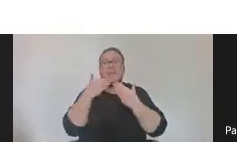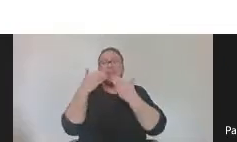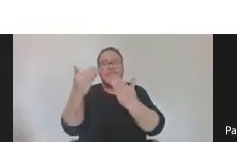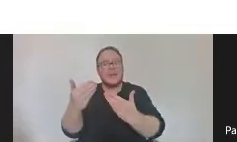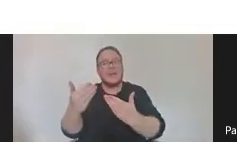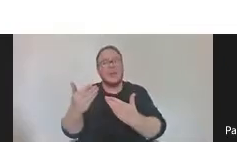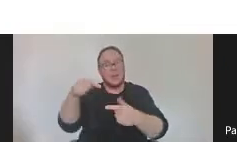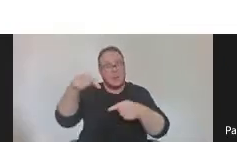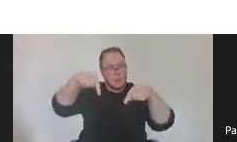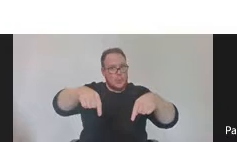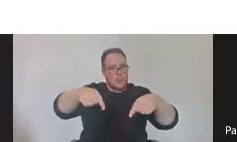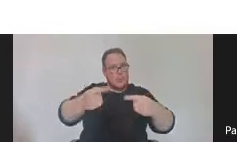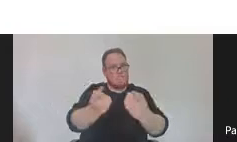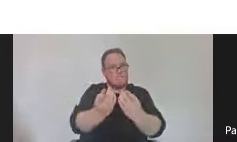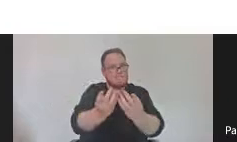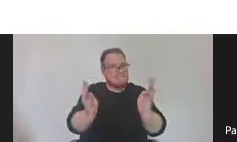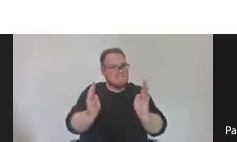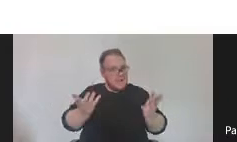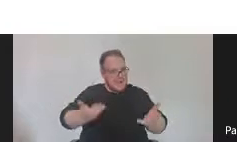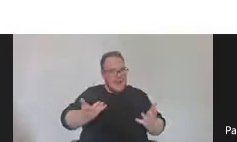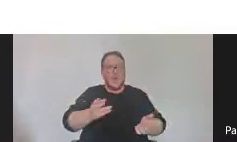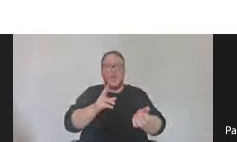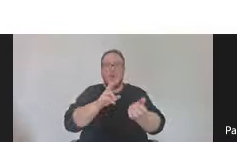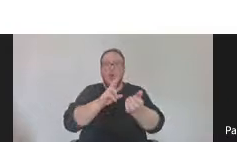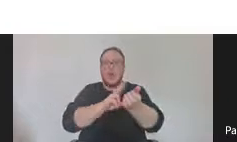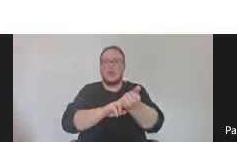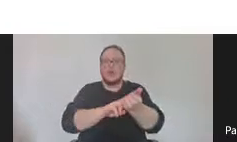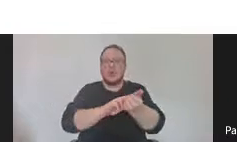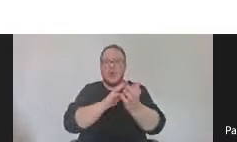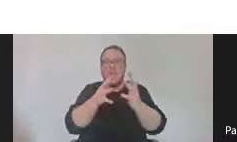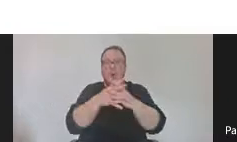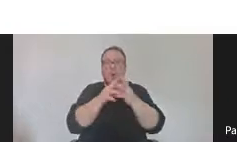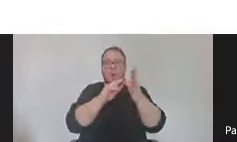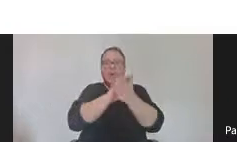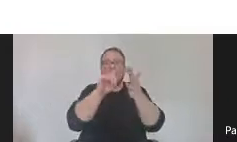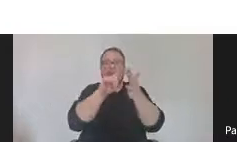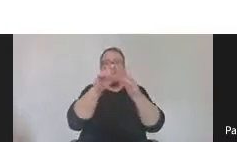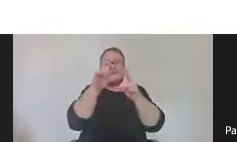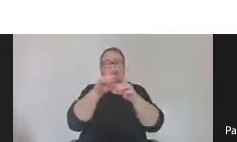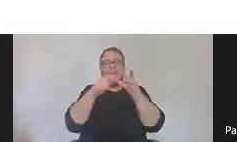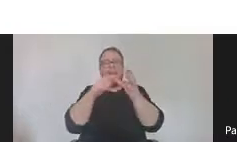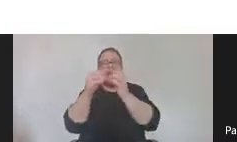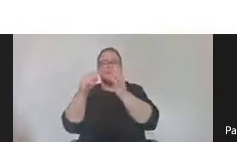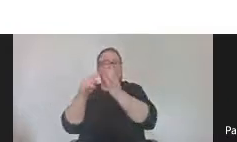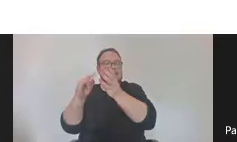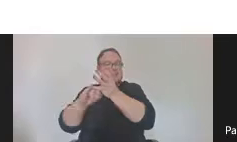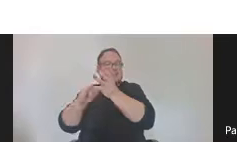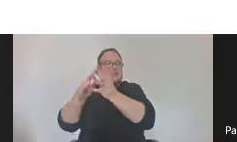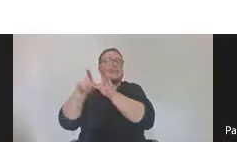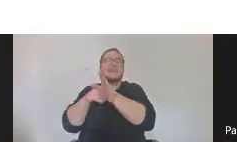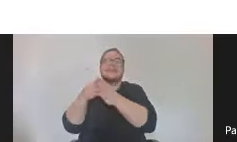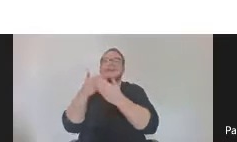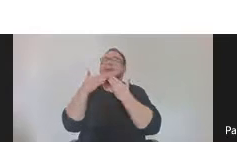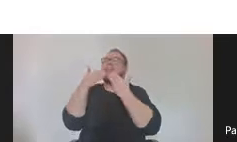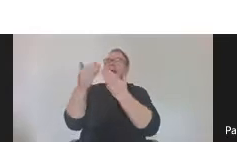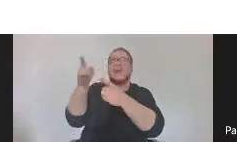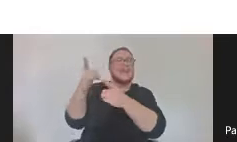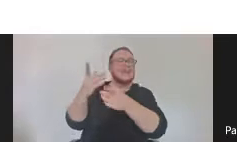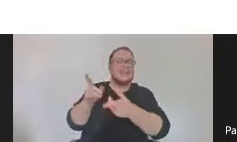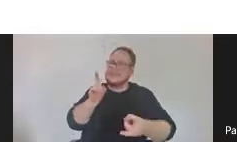so apologies for the embarrassment. But Dr. Wahid Abbasi has been absolutely phenomenal in his commitment to